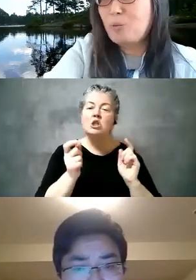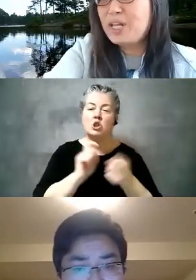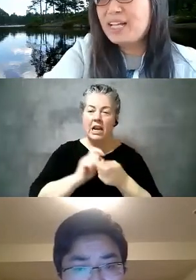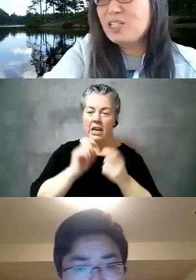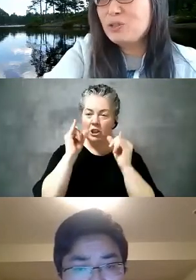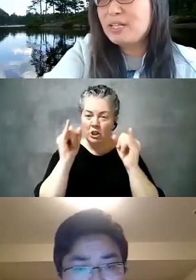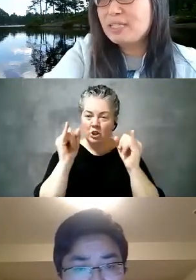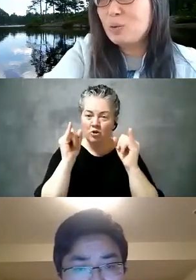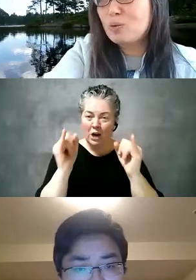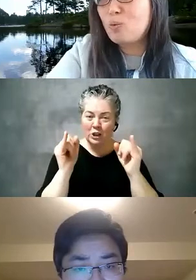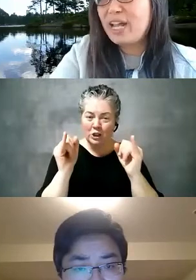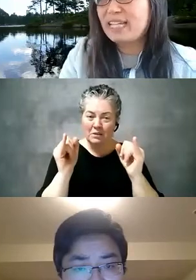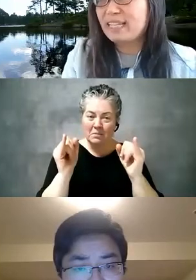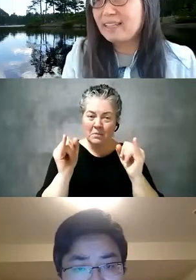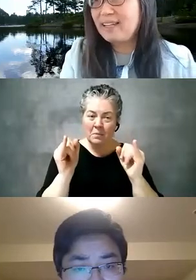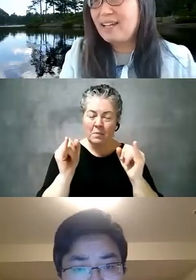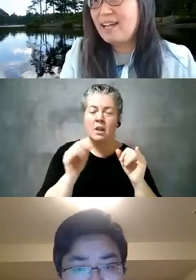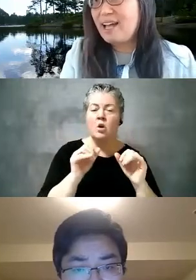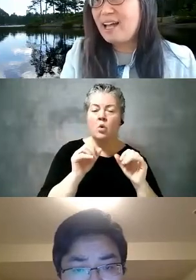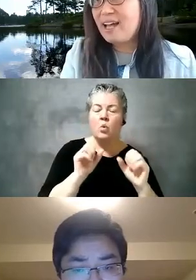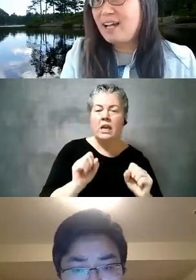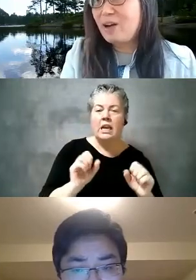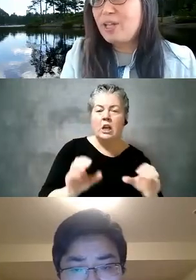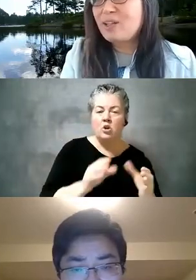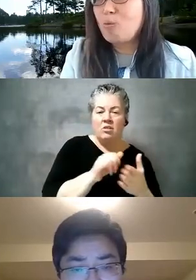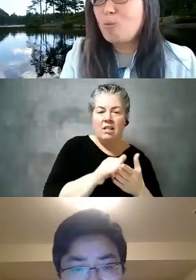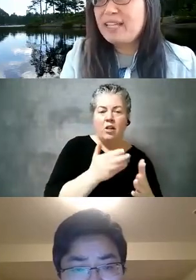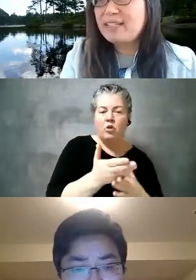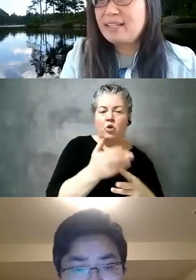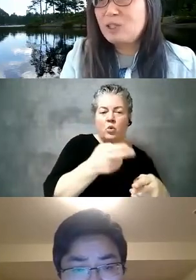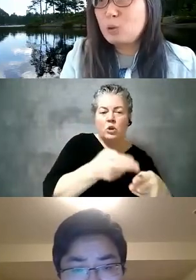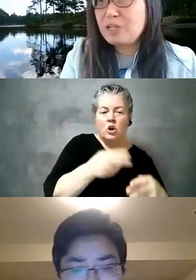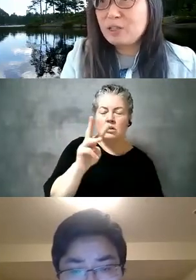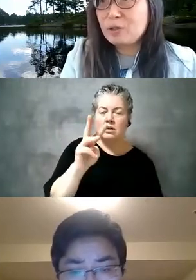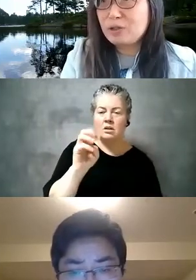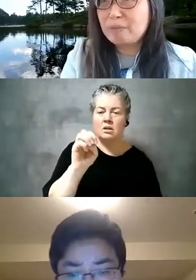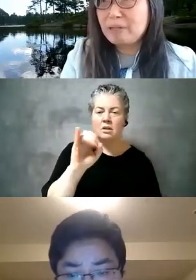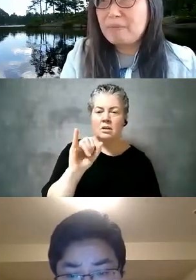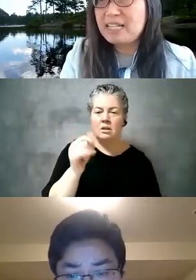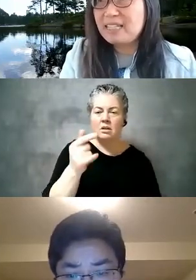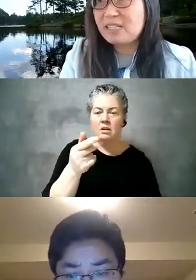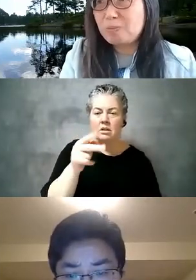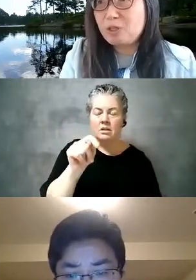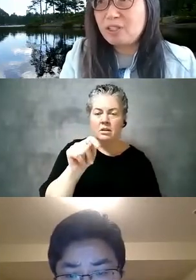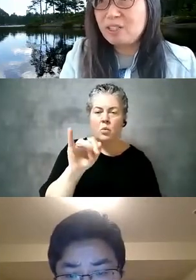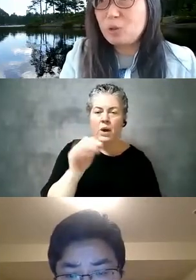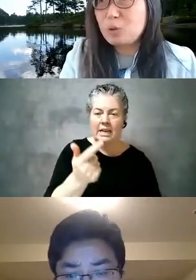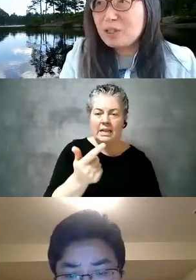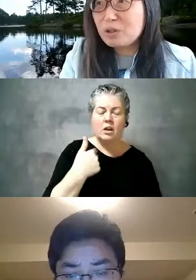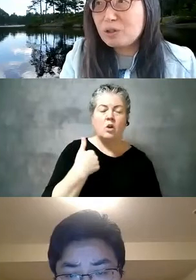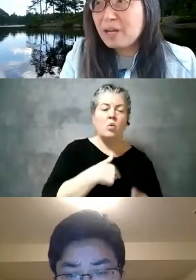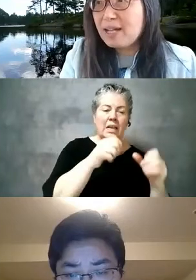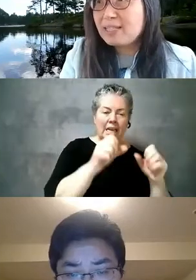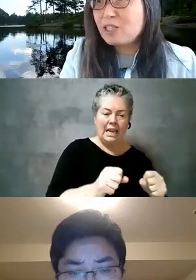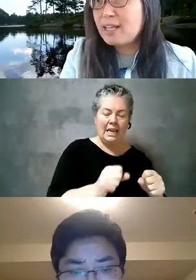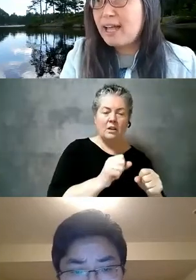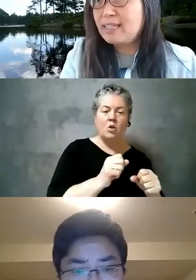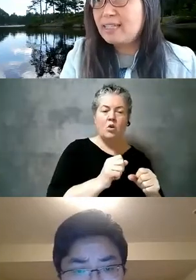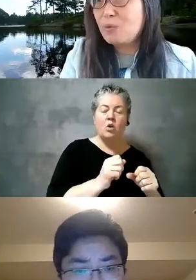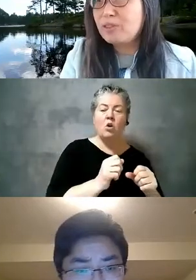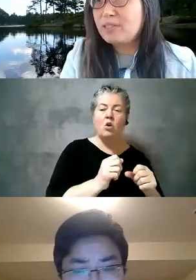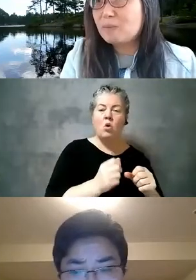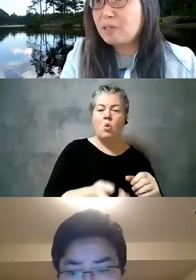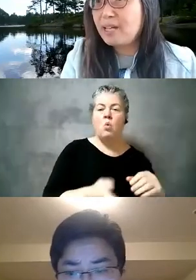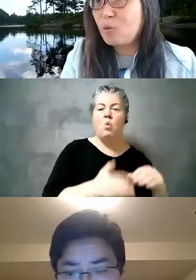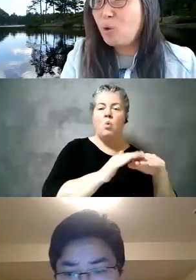So we can do this through weighting. We can weight the treated group, mediated distribution in the treated group, such that